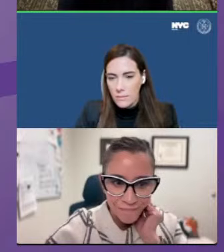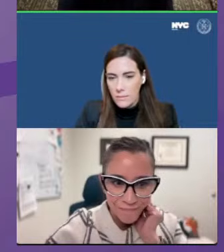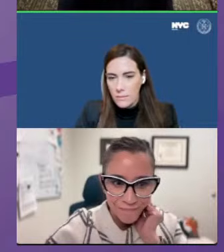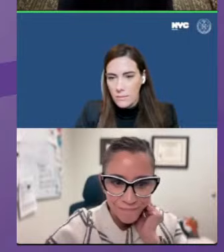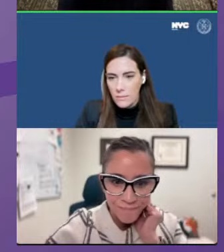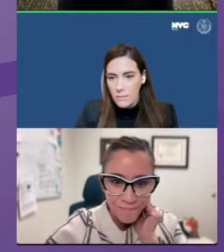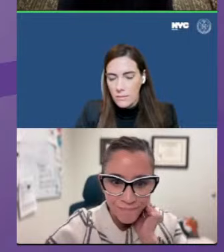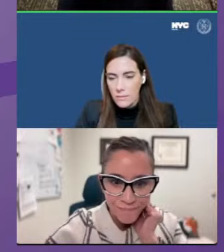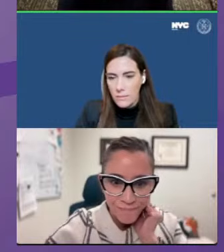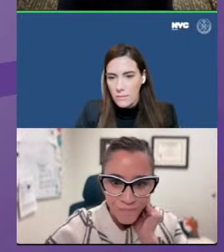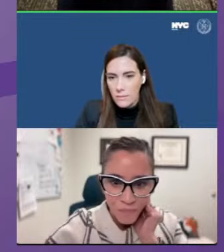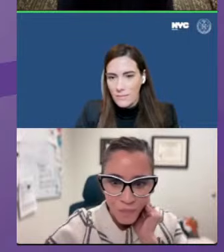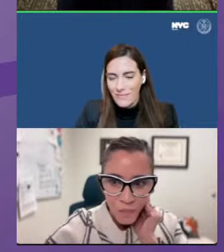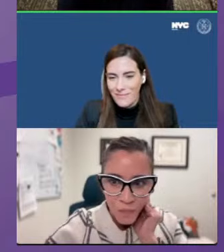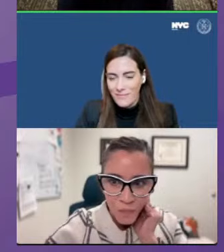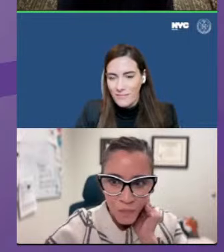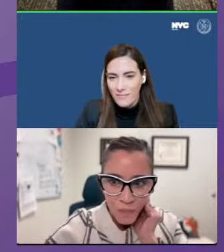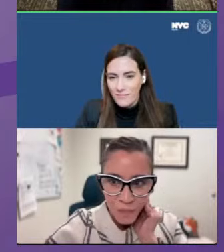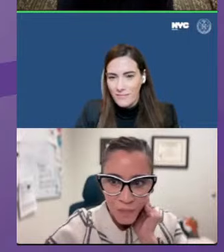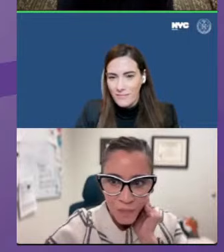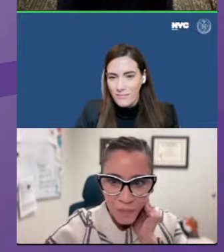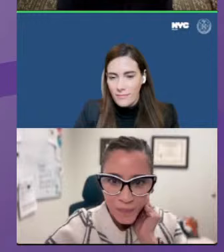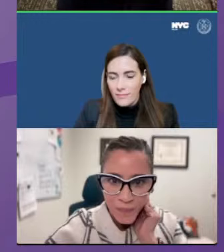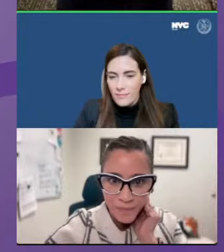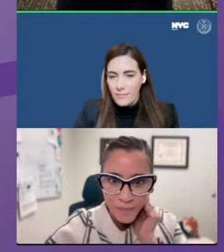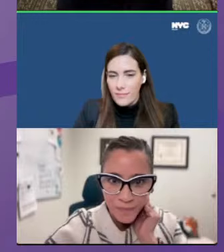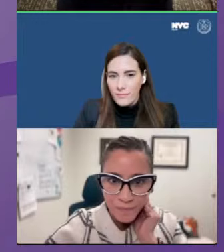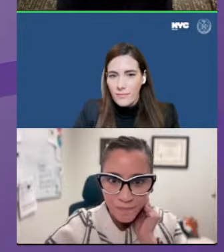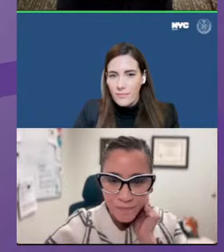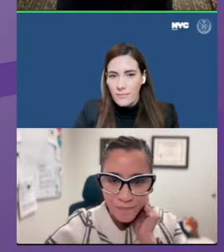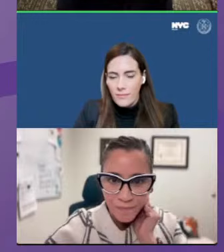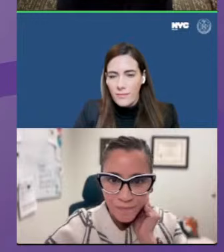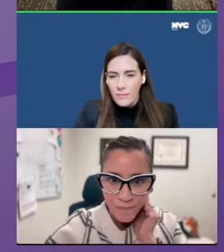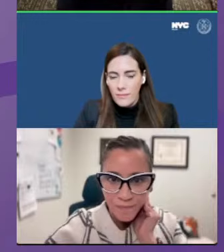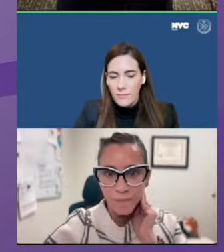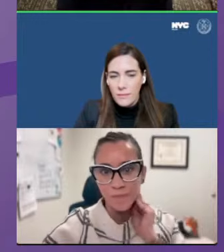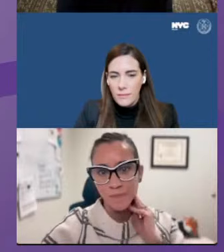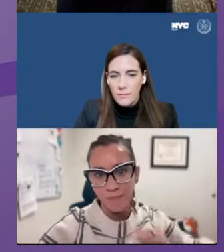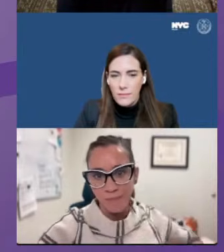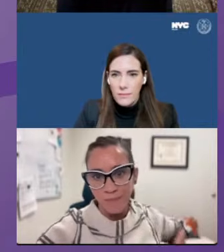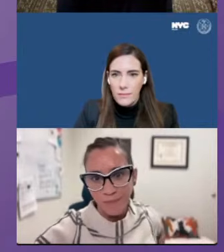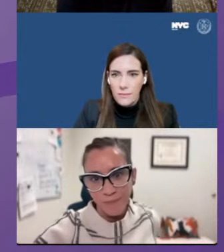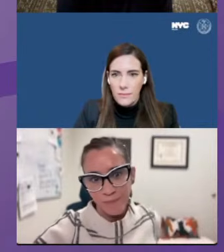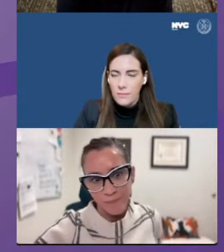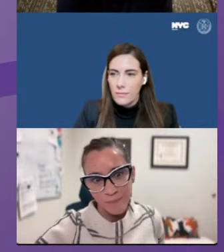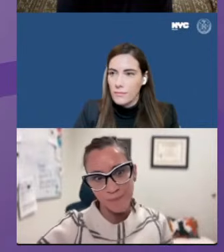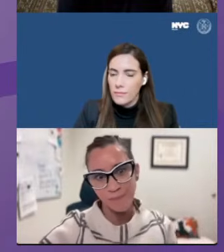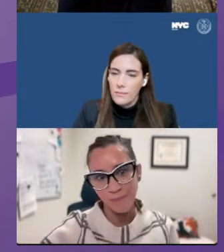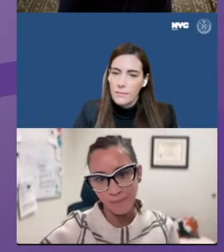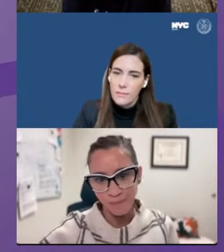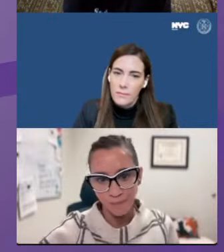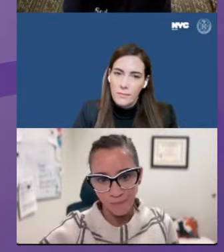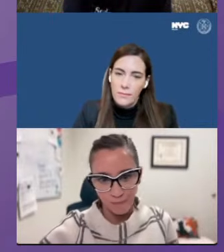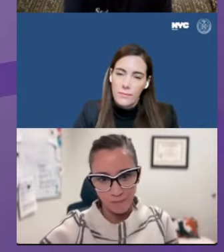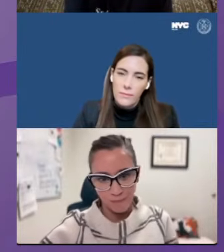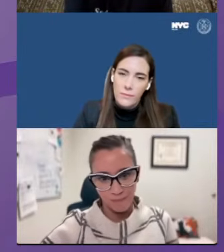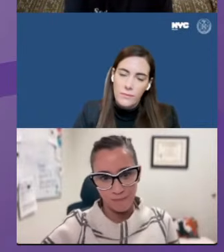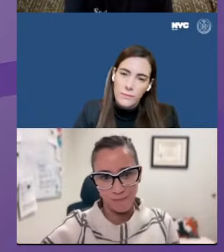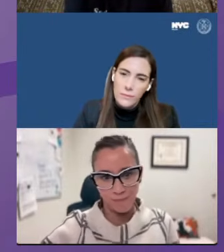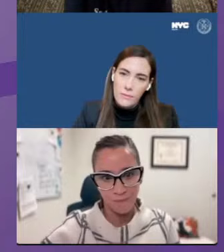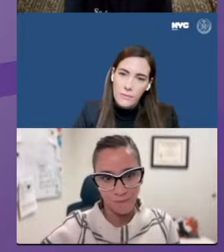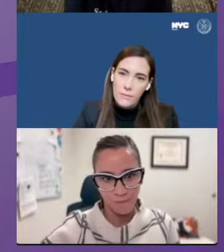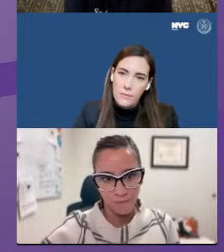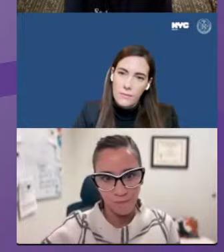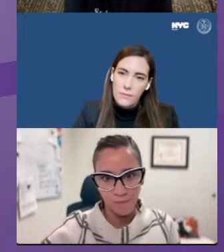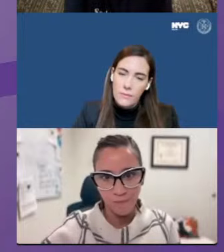long COVID. I know that's really tough, but that's the best advice I can offer right now. And I think that's one of the challenges we have right now. You know, when